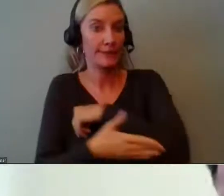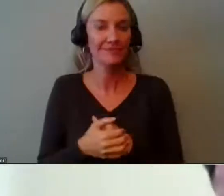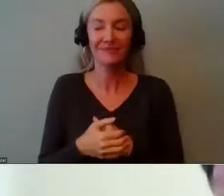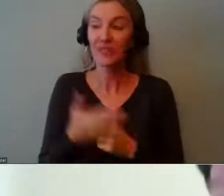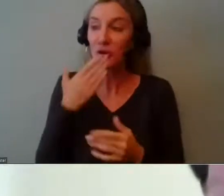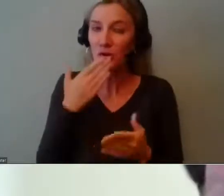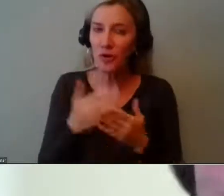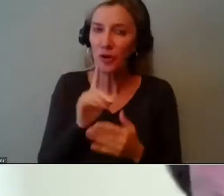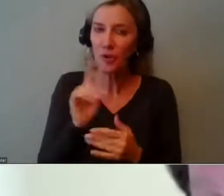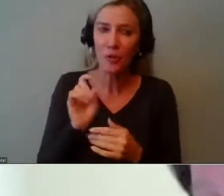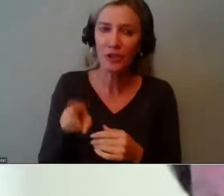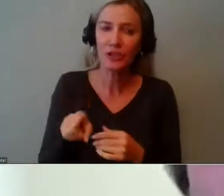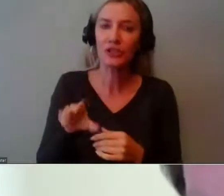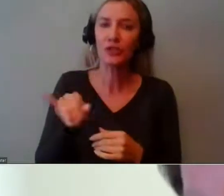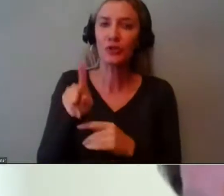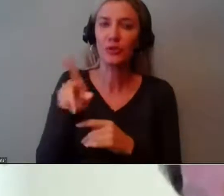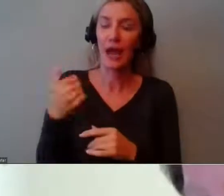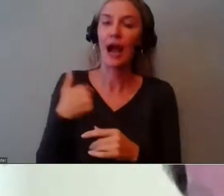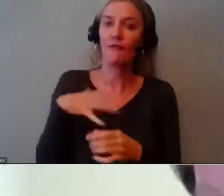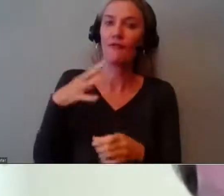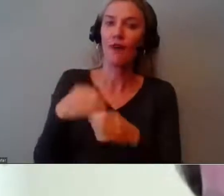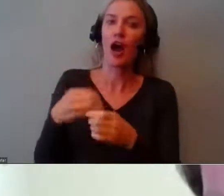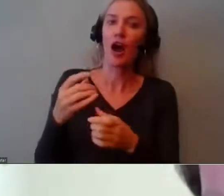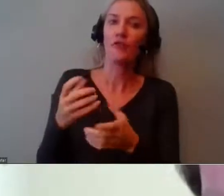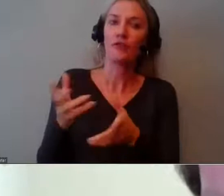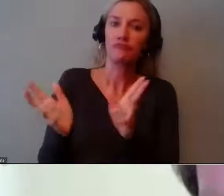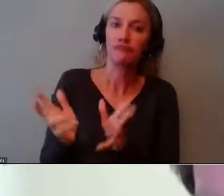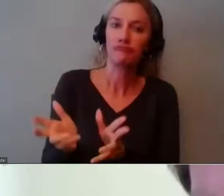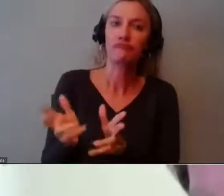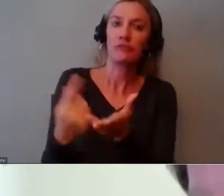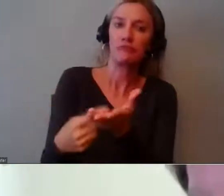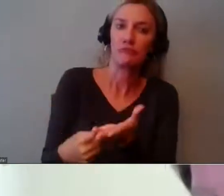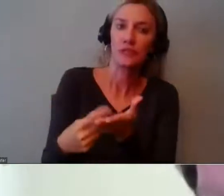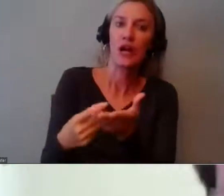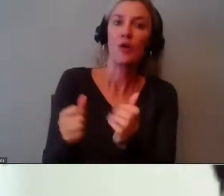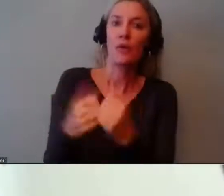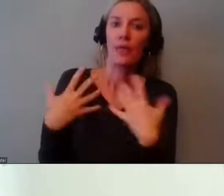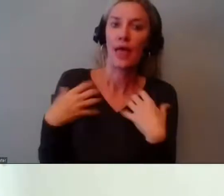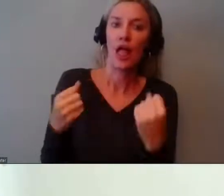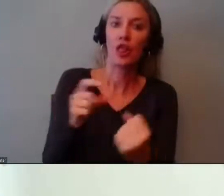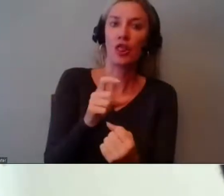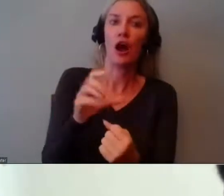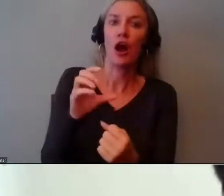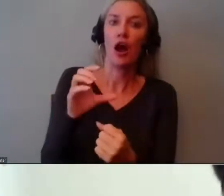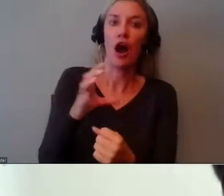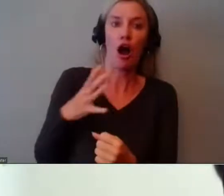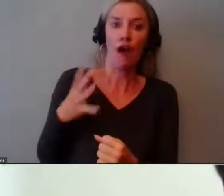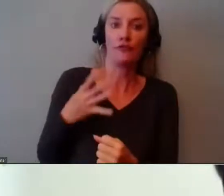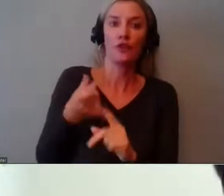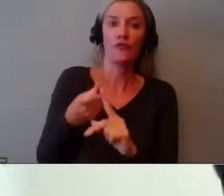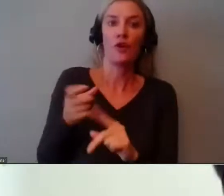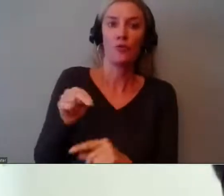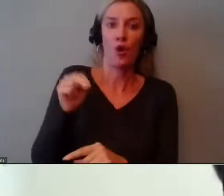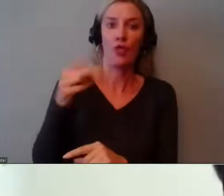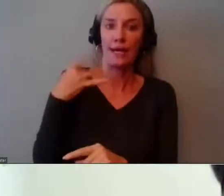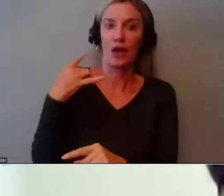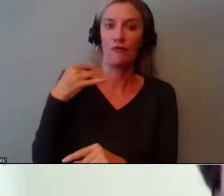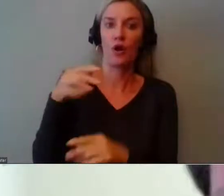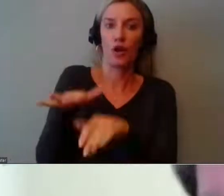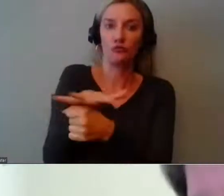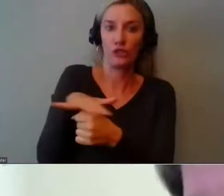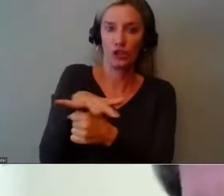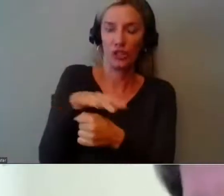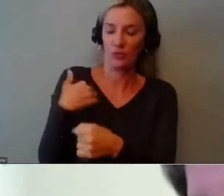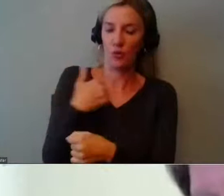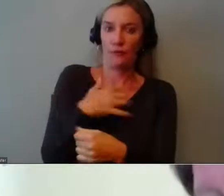I've participated in the conversations with the health officers, of course, of Northern California region, which we are a